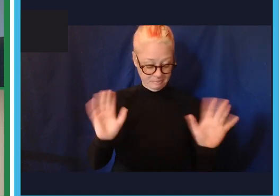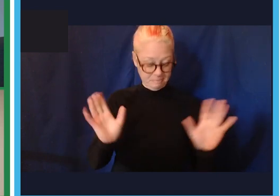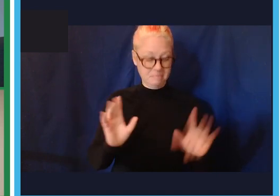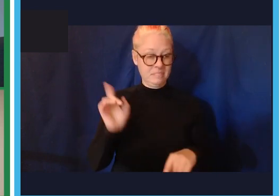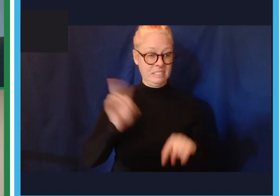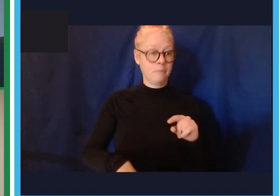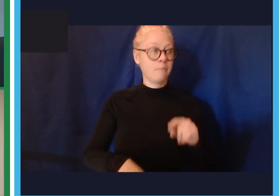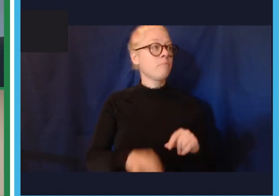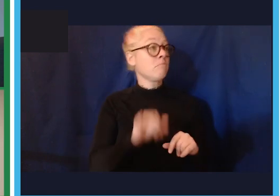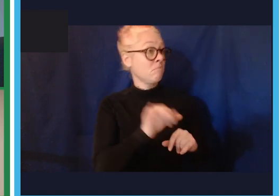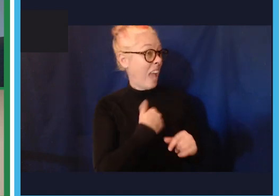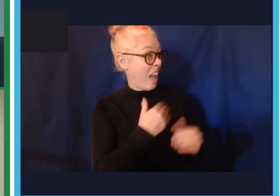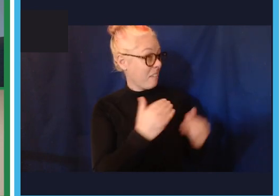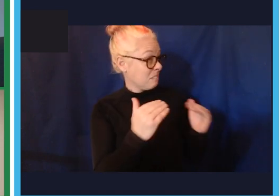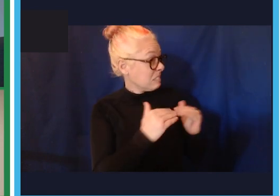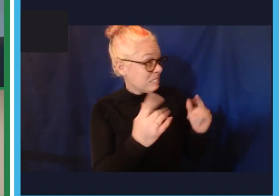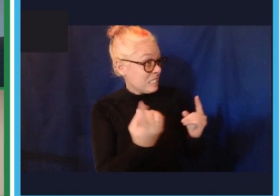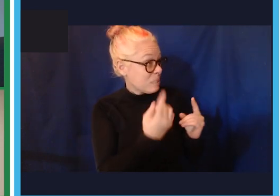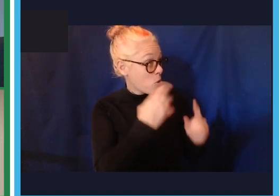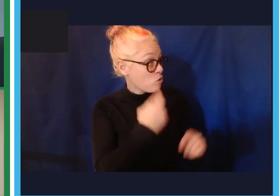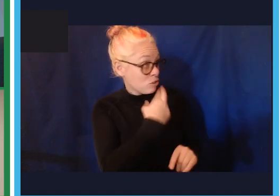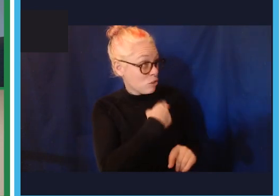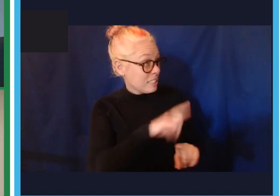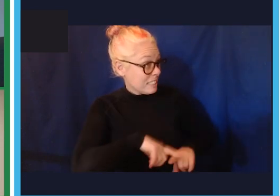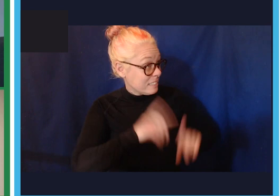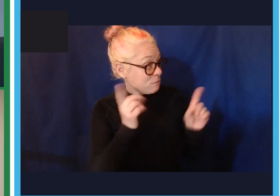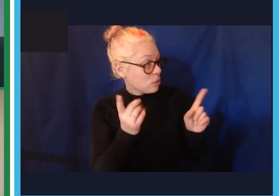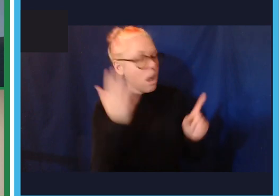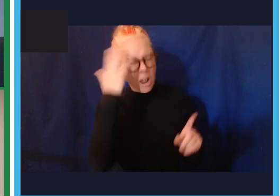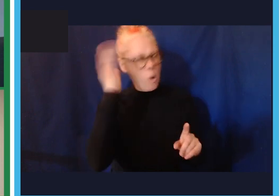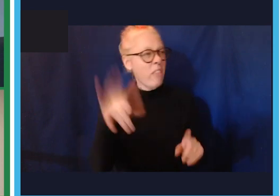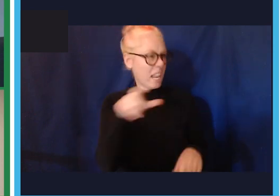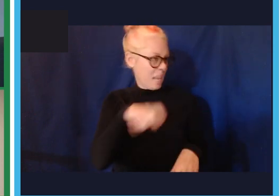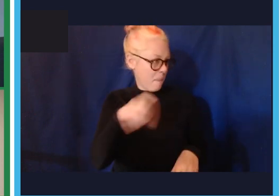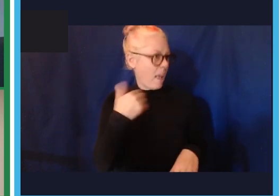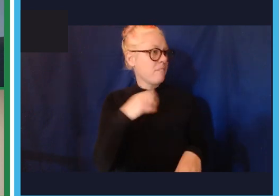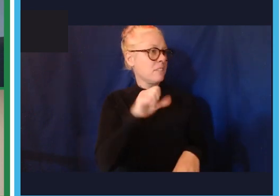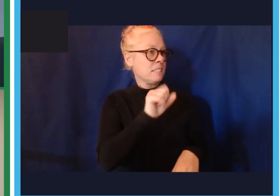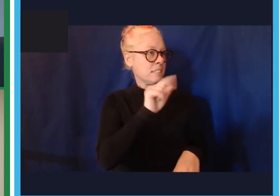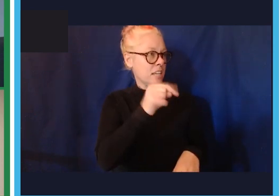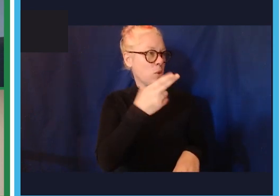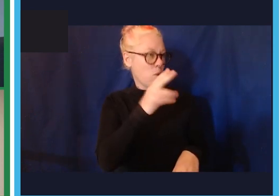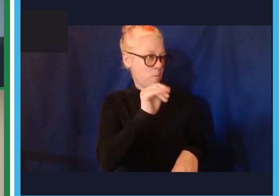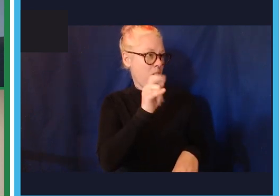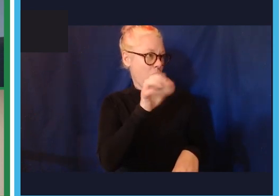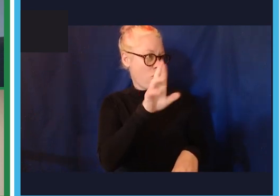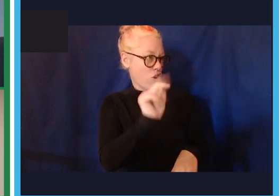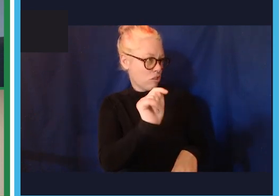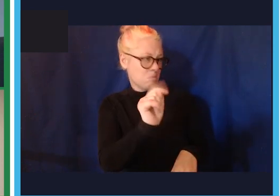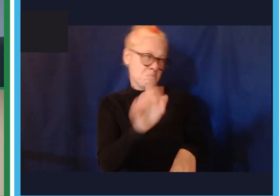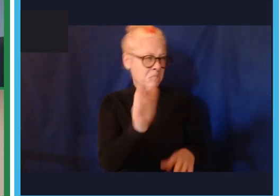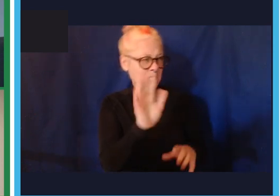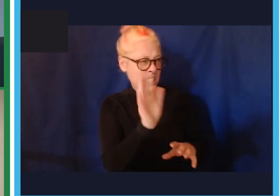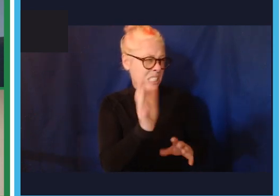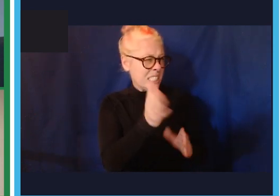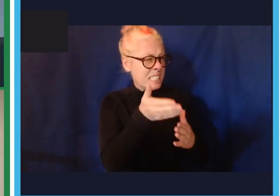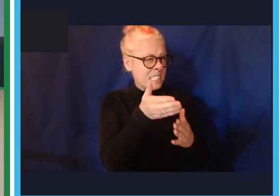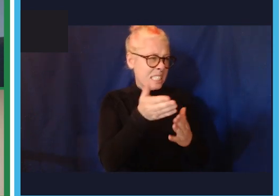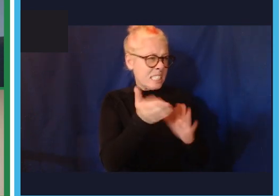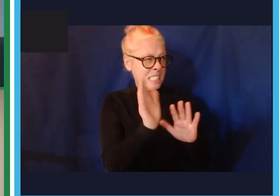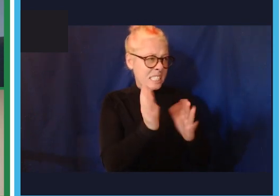opinion. Nothing like that out? No, I mean, there is something called White Spot that used to be a homemade sort of